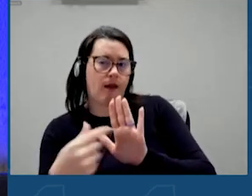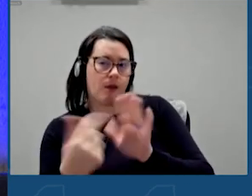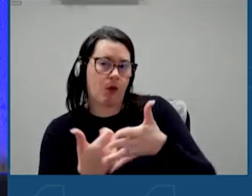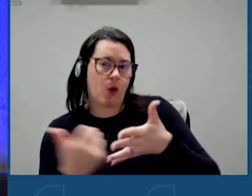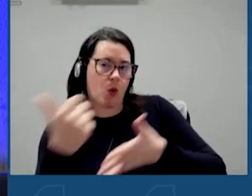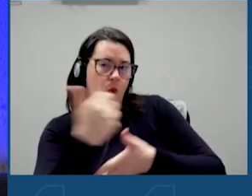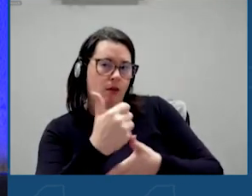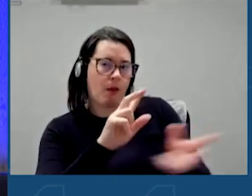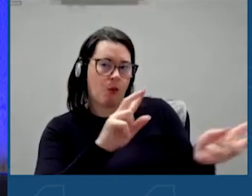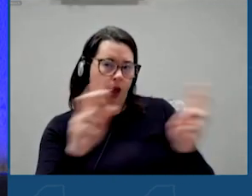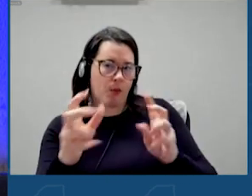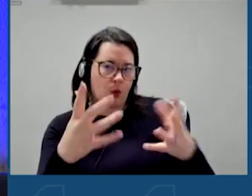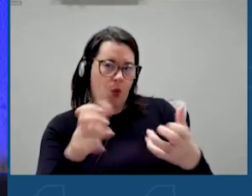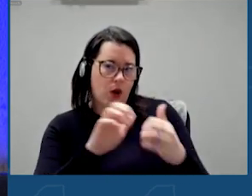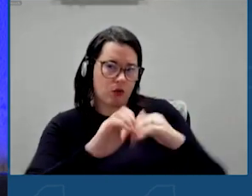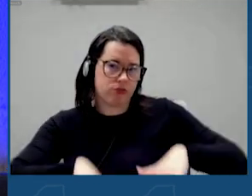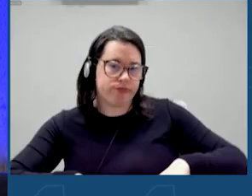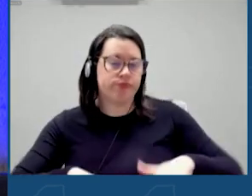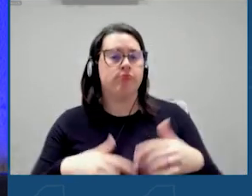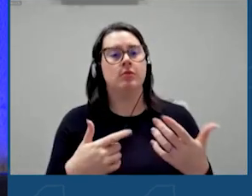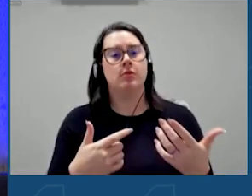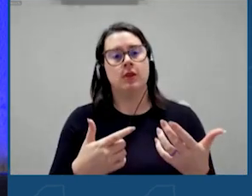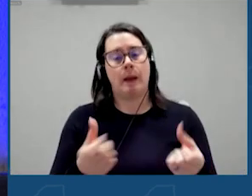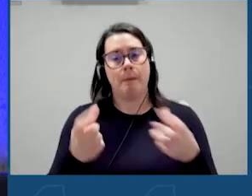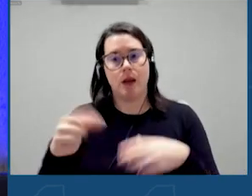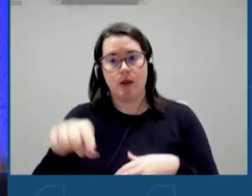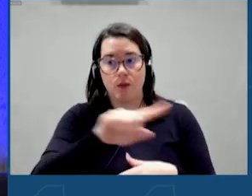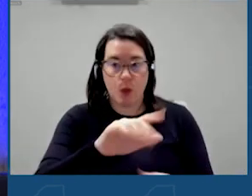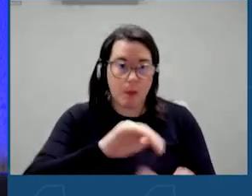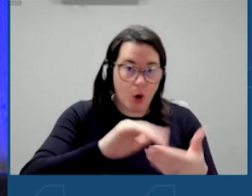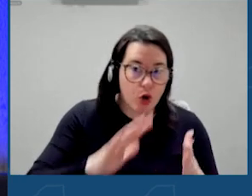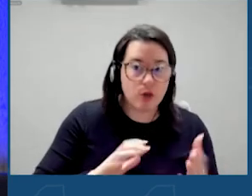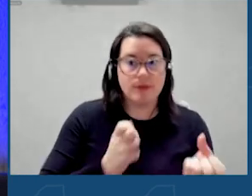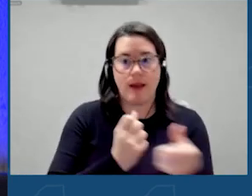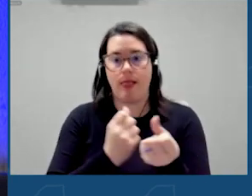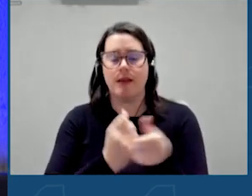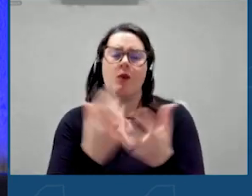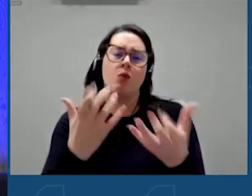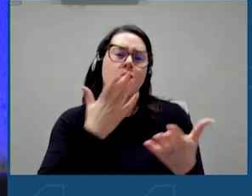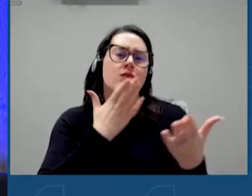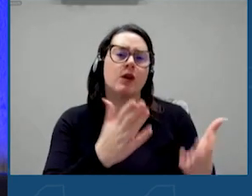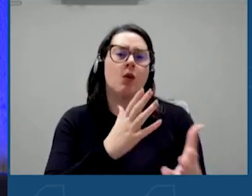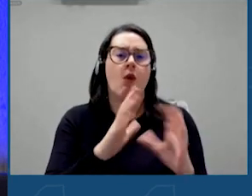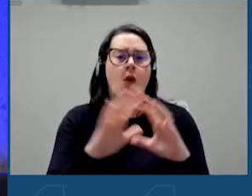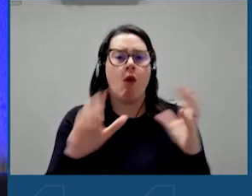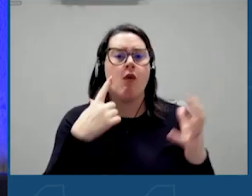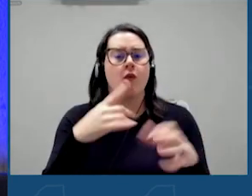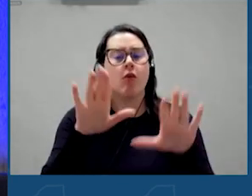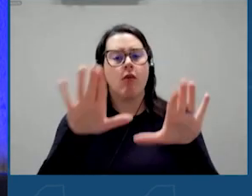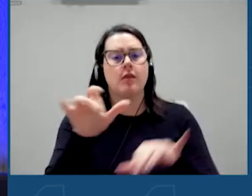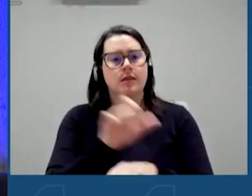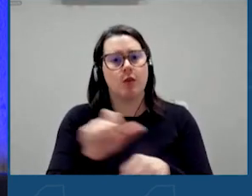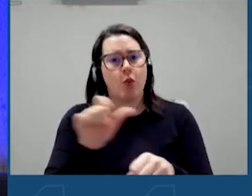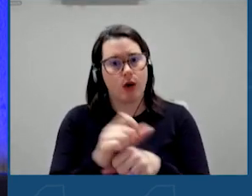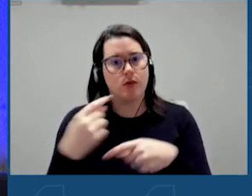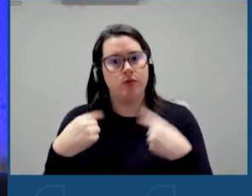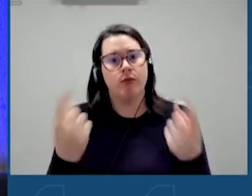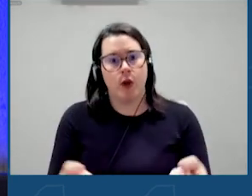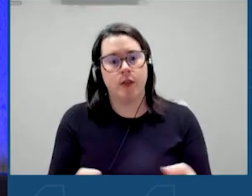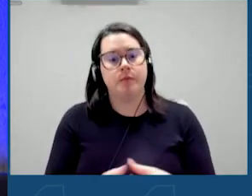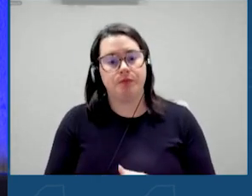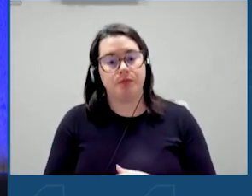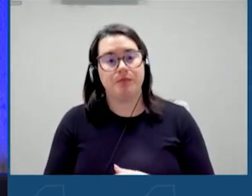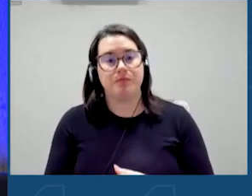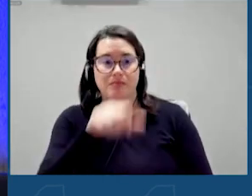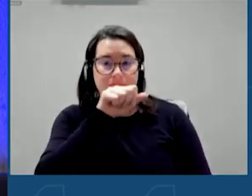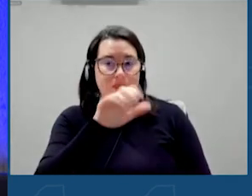on. And many of you were partners and allies in this work, and I want to thank all of you for the incredible work you did. And I love your